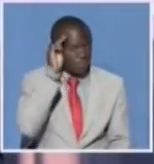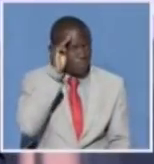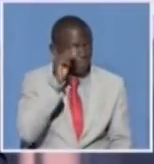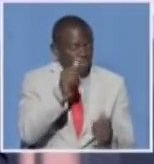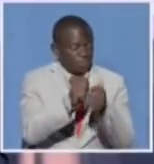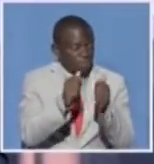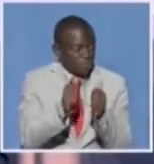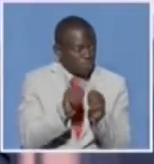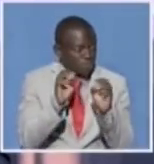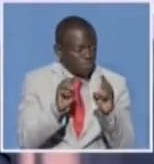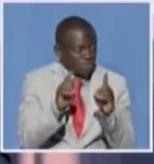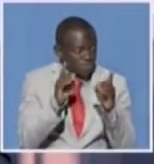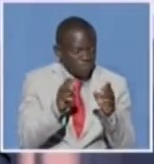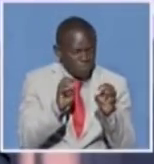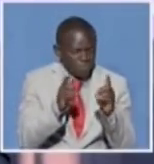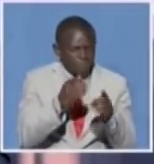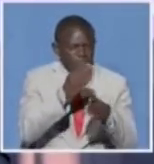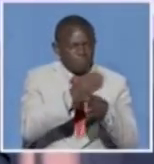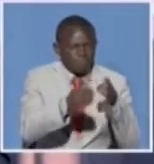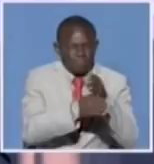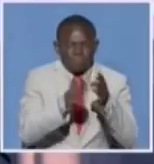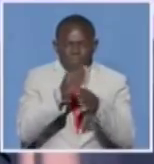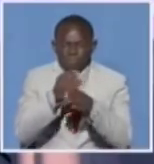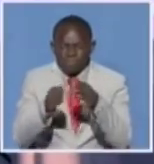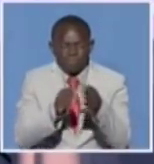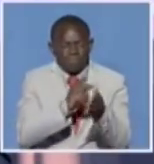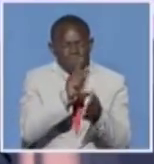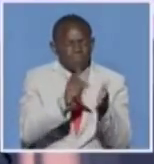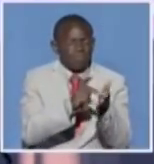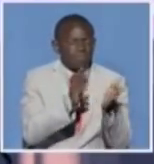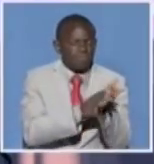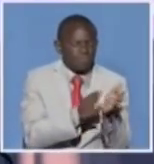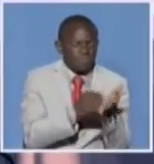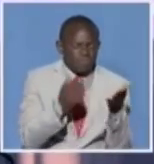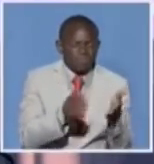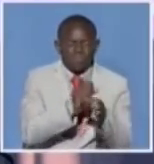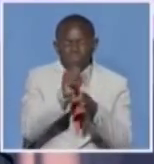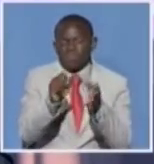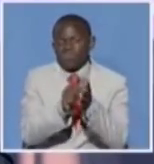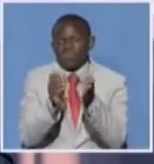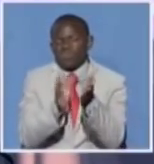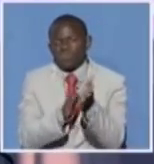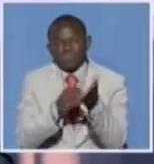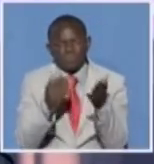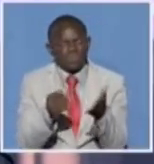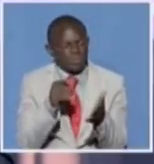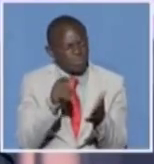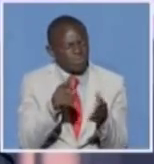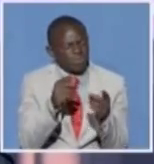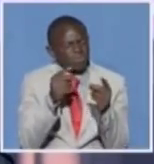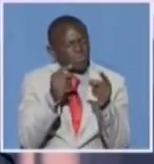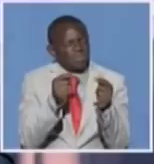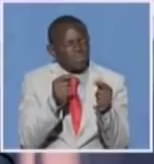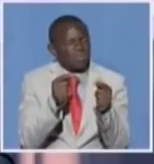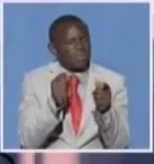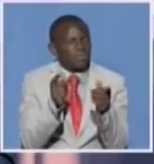primary schools, secondary schools. Where are we in terms of progress? I know we have a deficit when it comes to secondary schools.